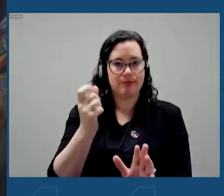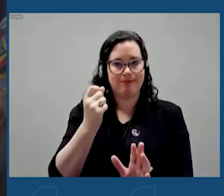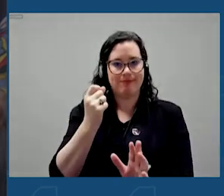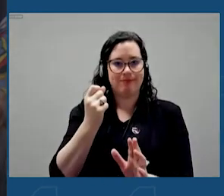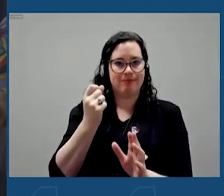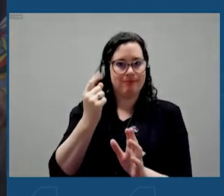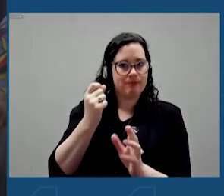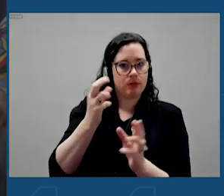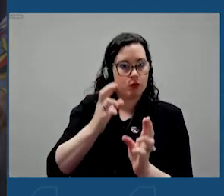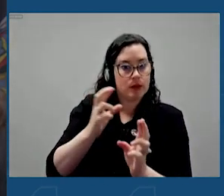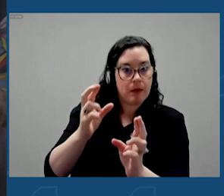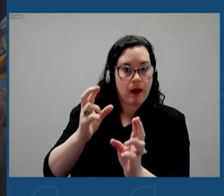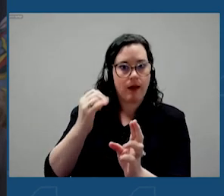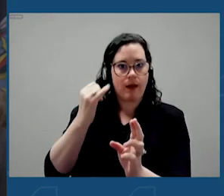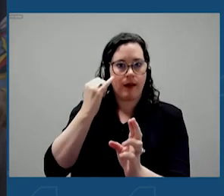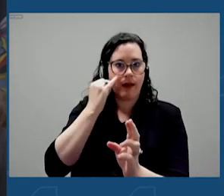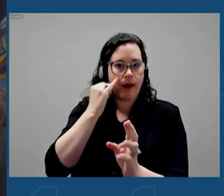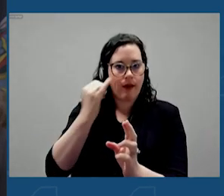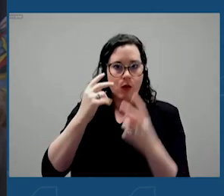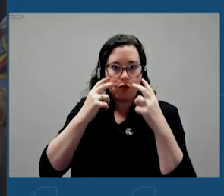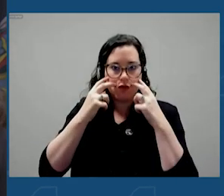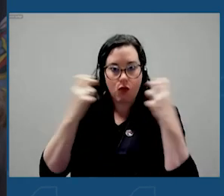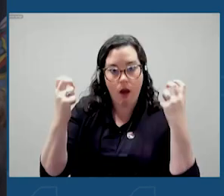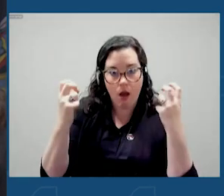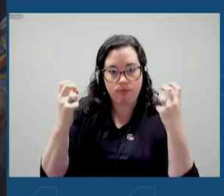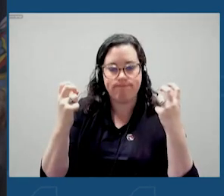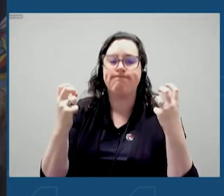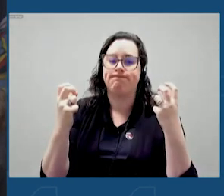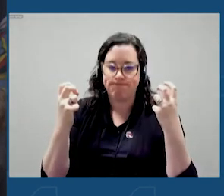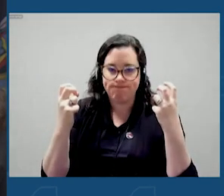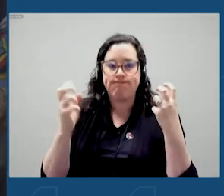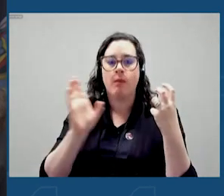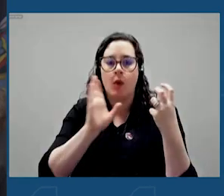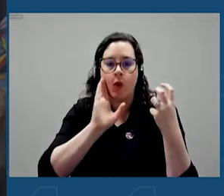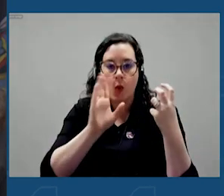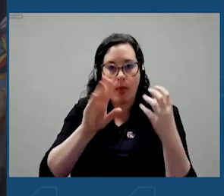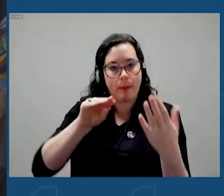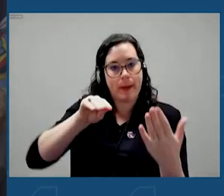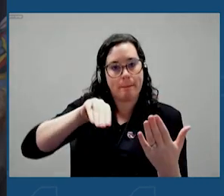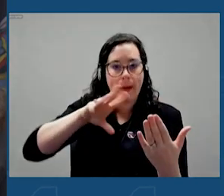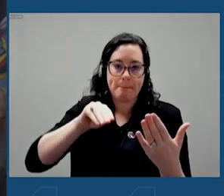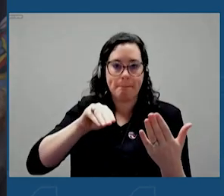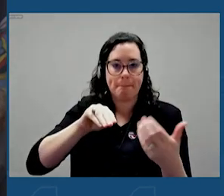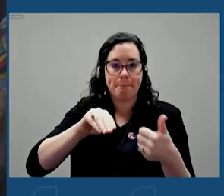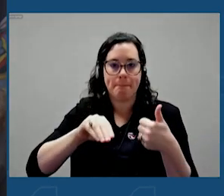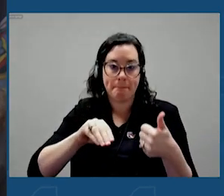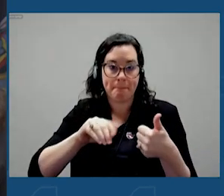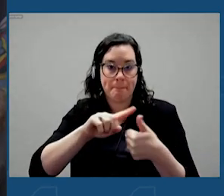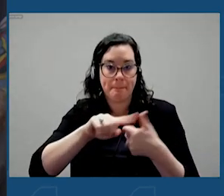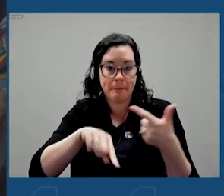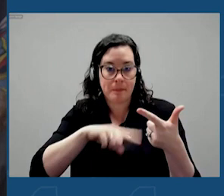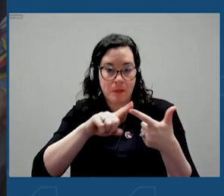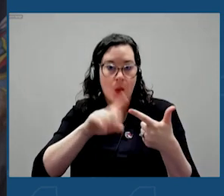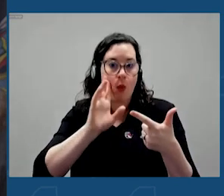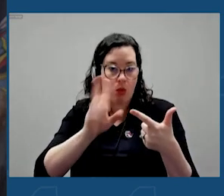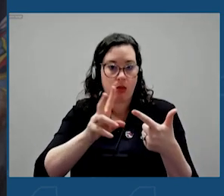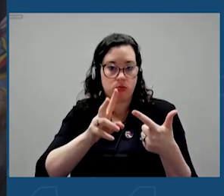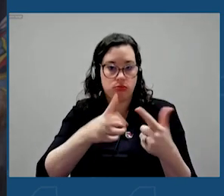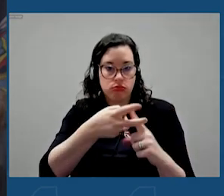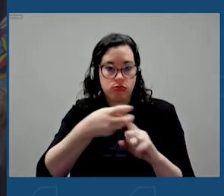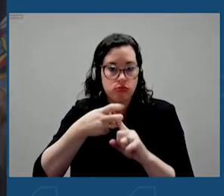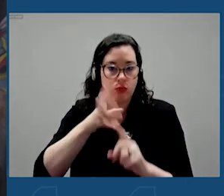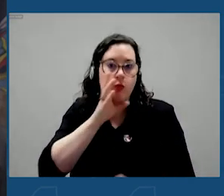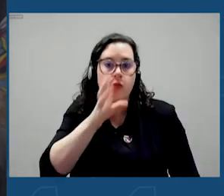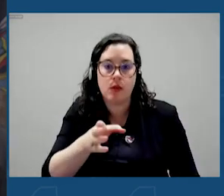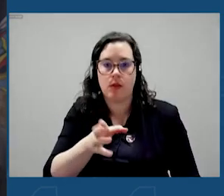commit a crime against our riders in the transit system, you're going to be photographed and you're going to be arrested. And that message is